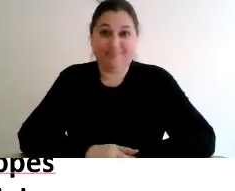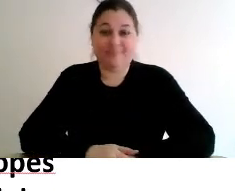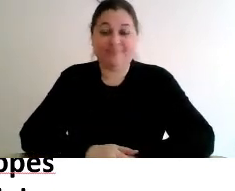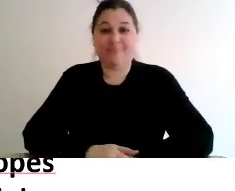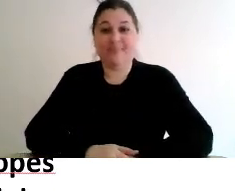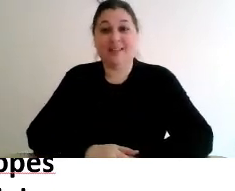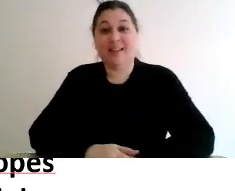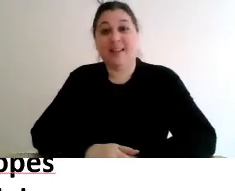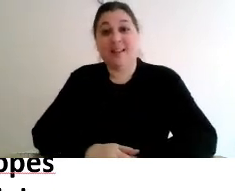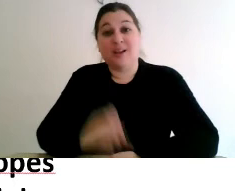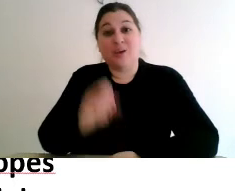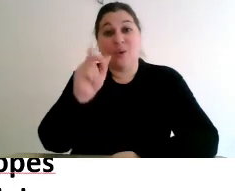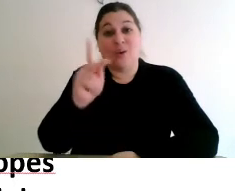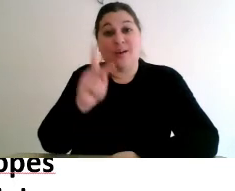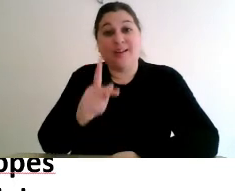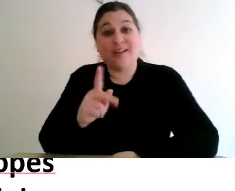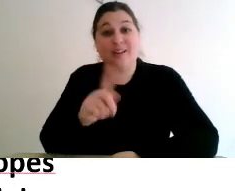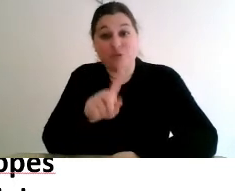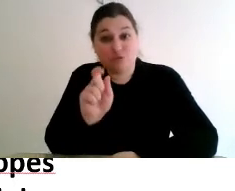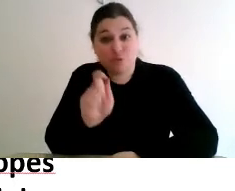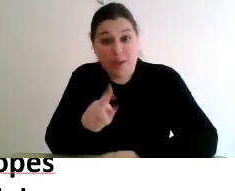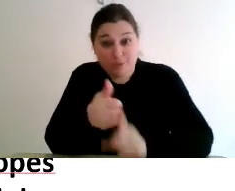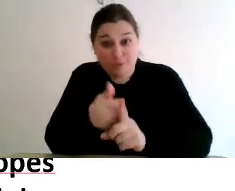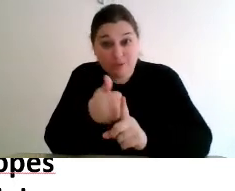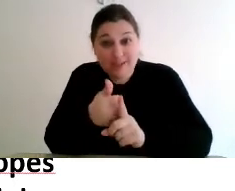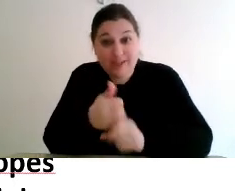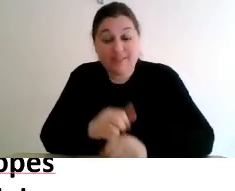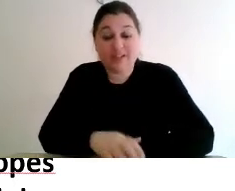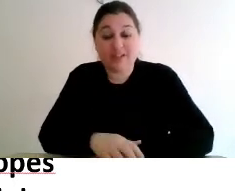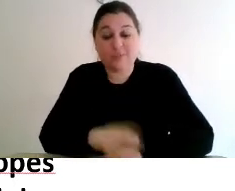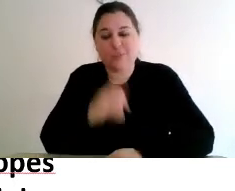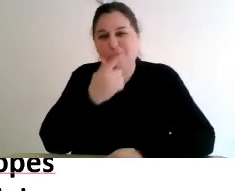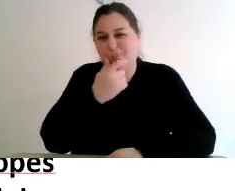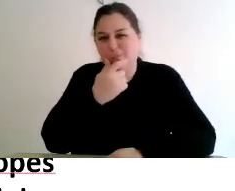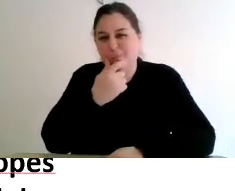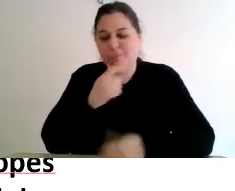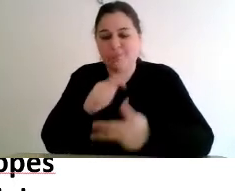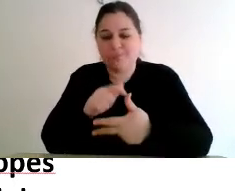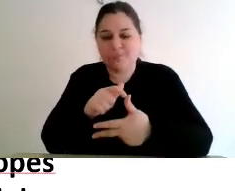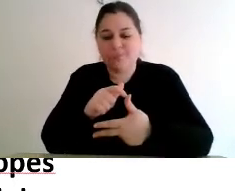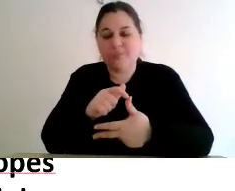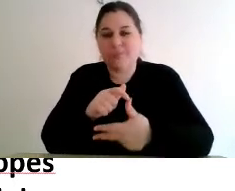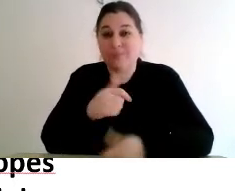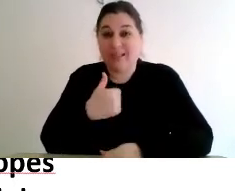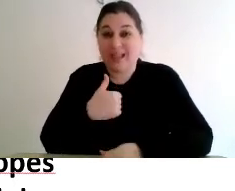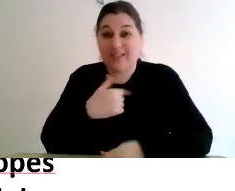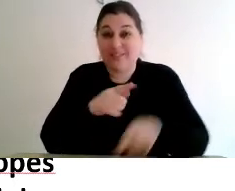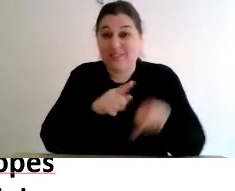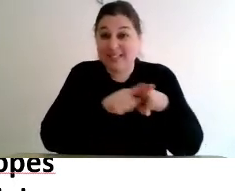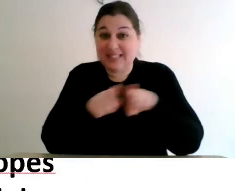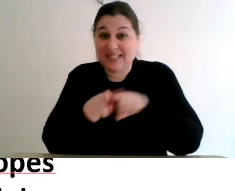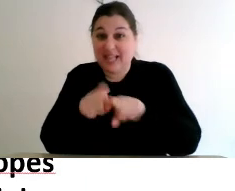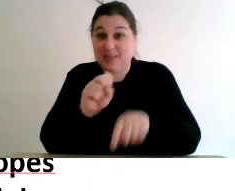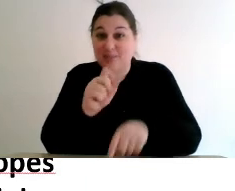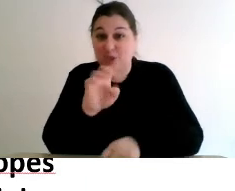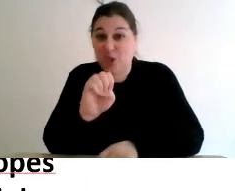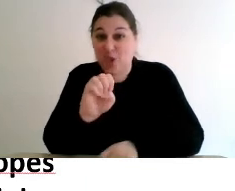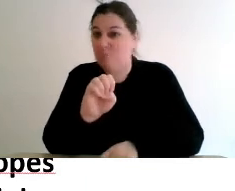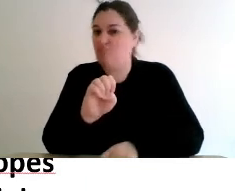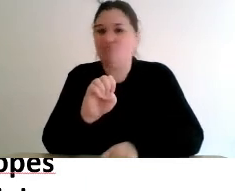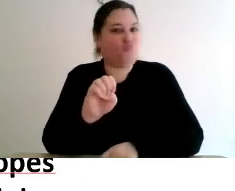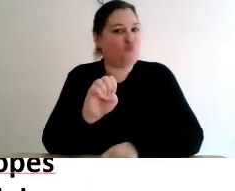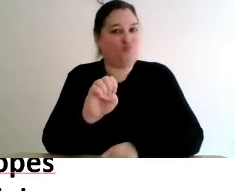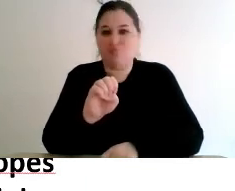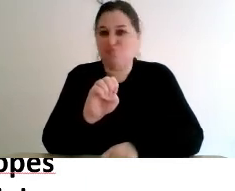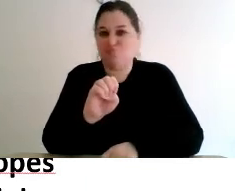All right, so ask yourselves, are these the same? Do they have the same slope?